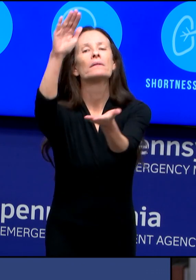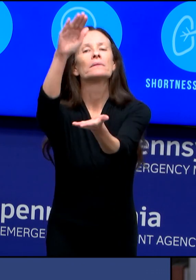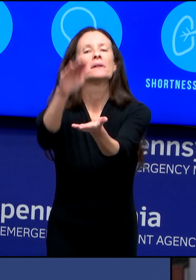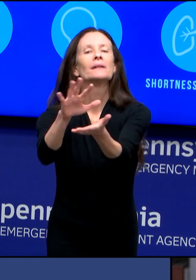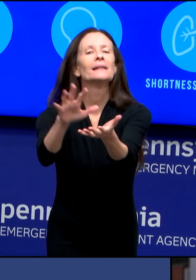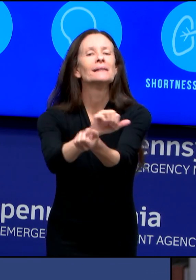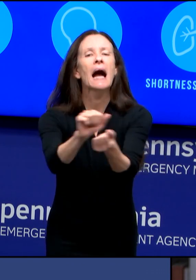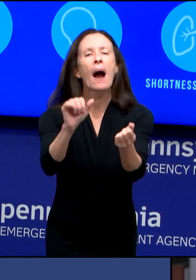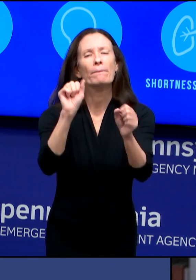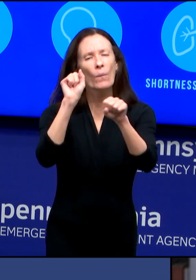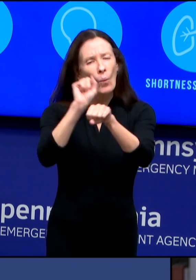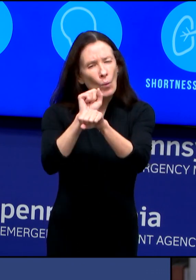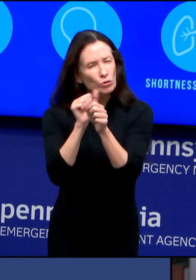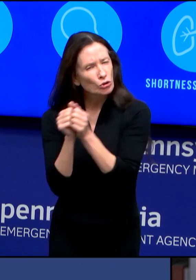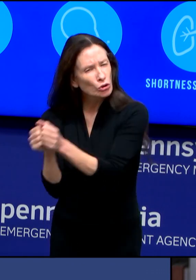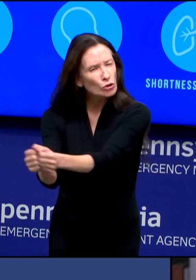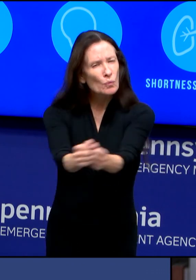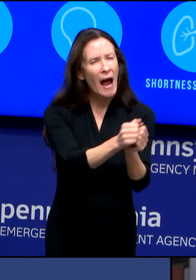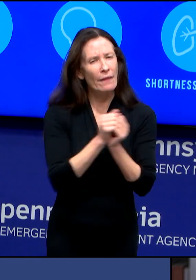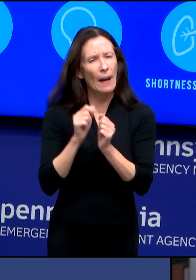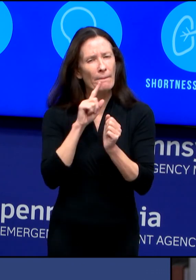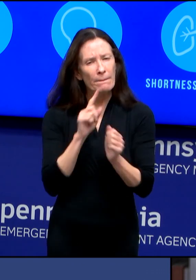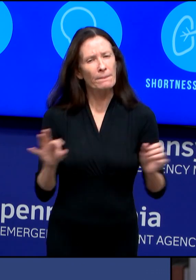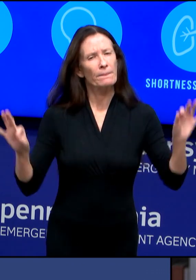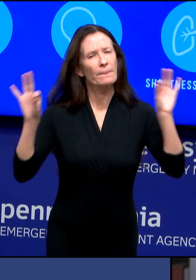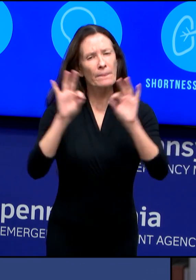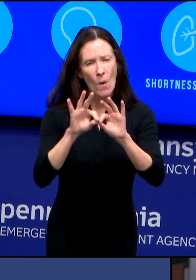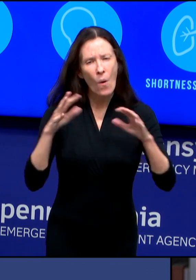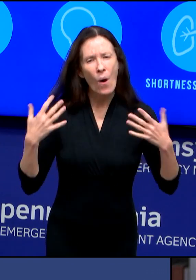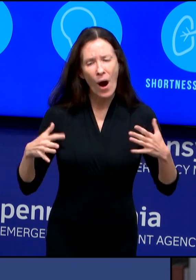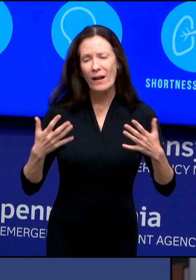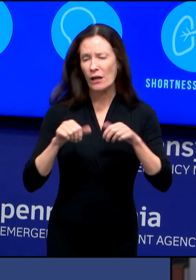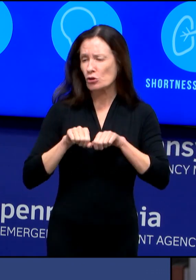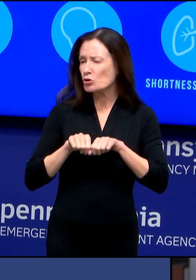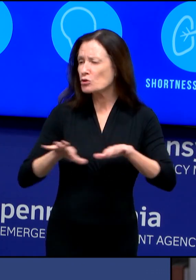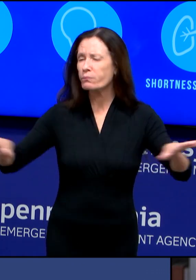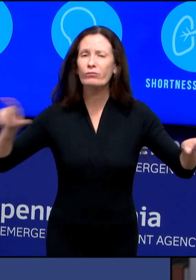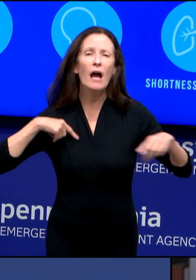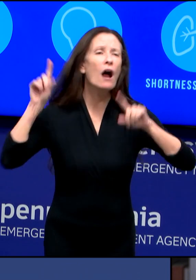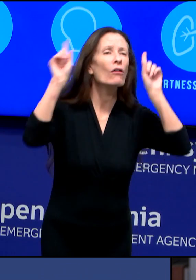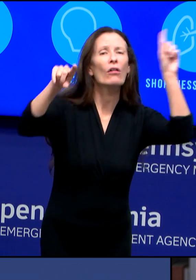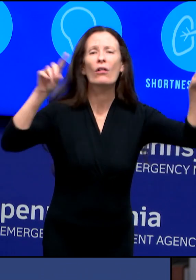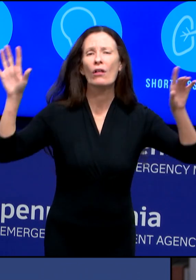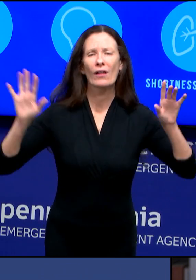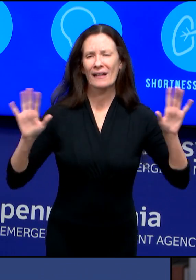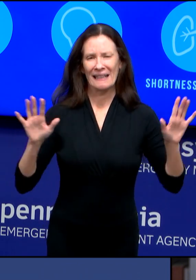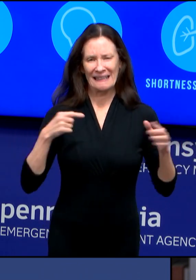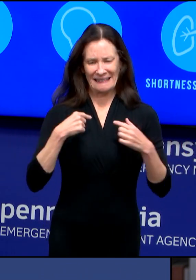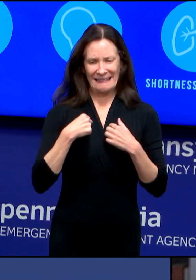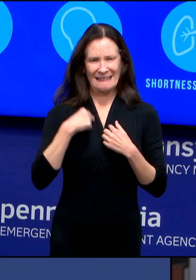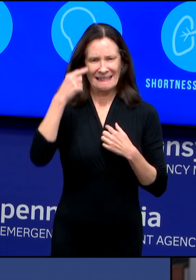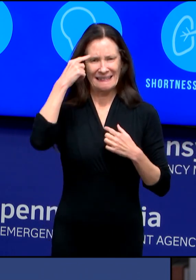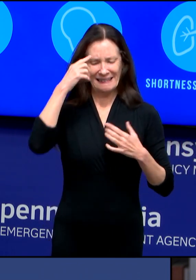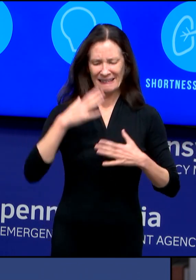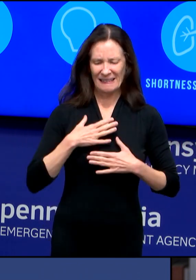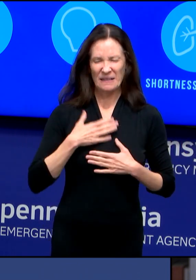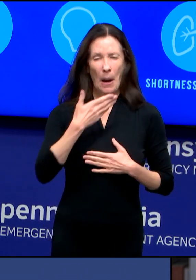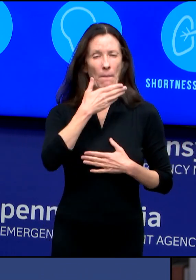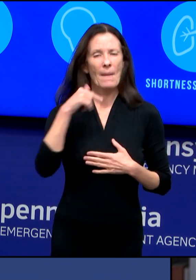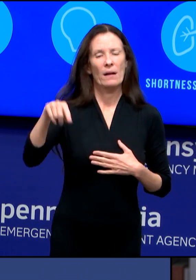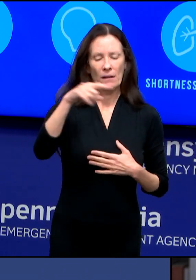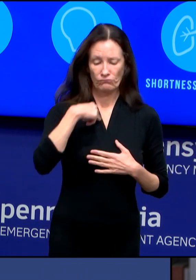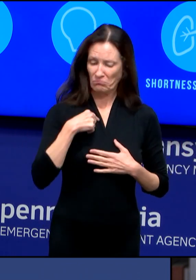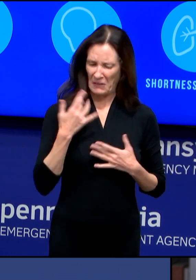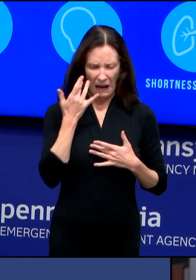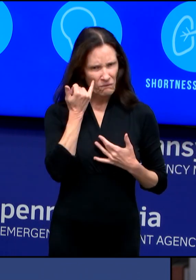it. We're fortunate to live in a time when we have the knowledge of how this virus spreads, and we must use that knowledge. We must